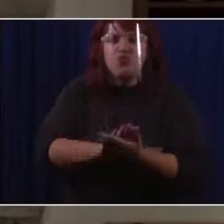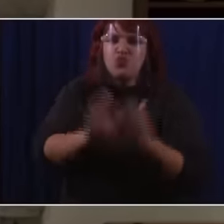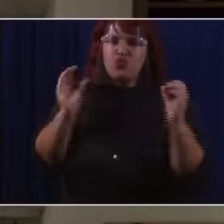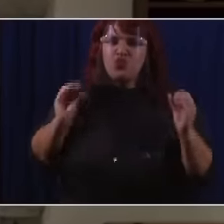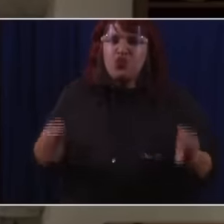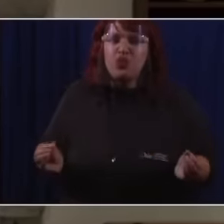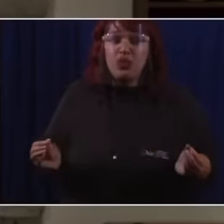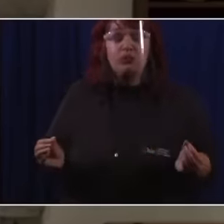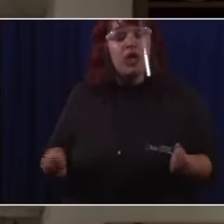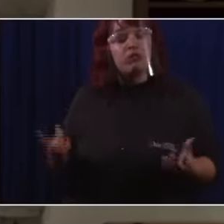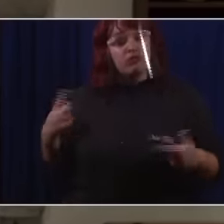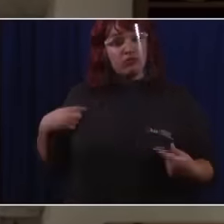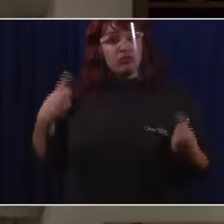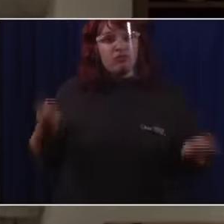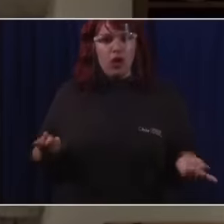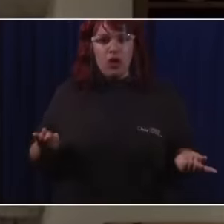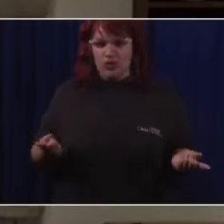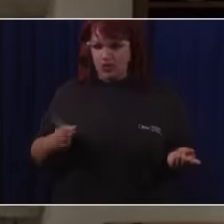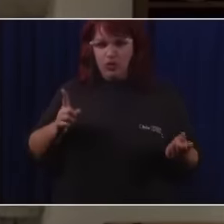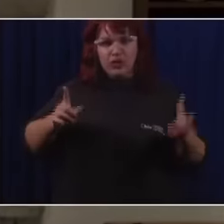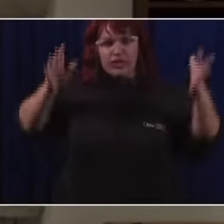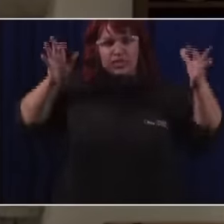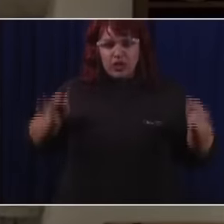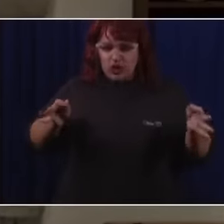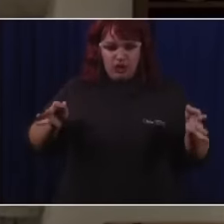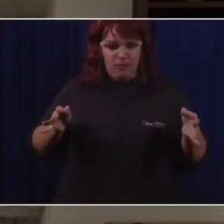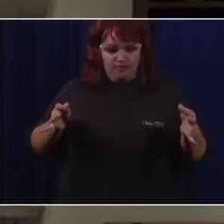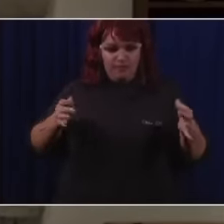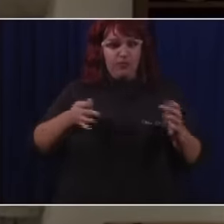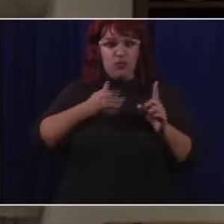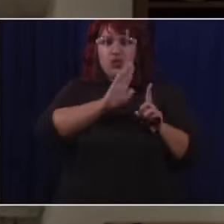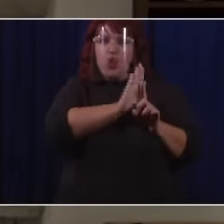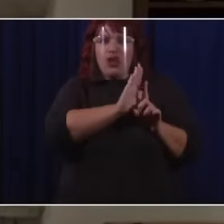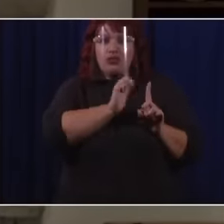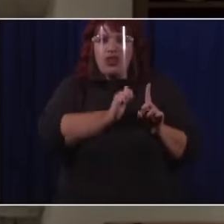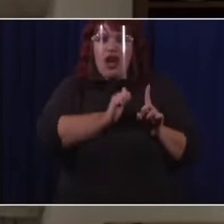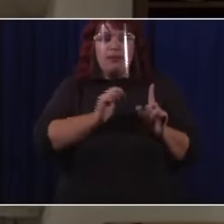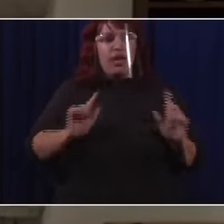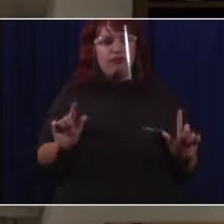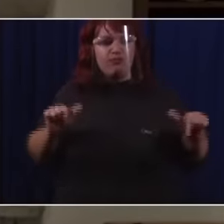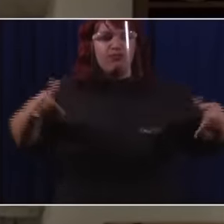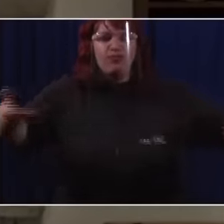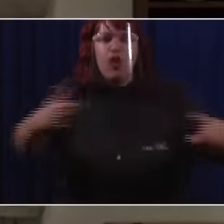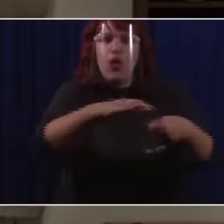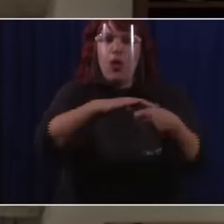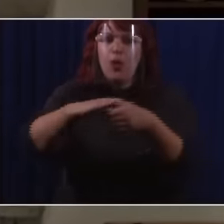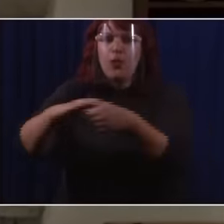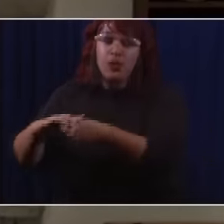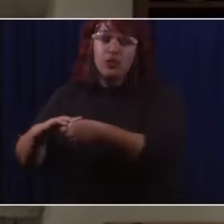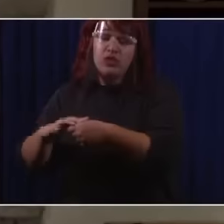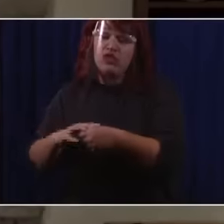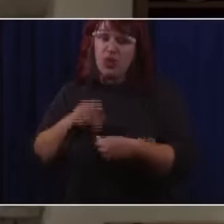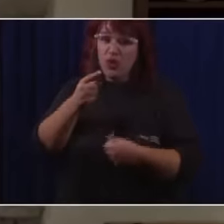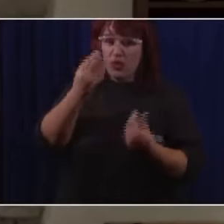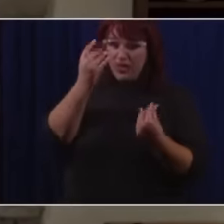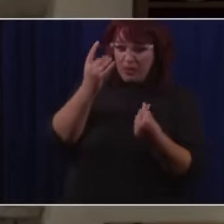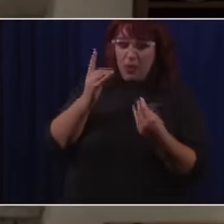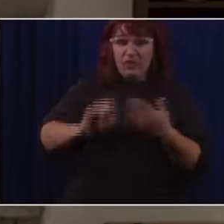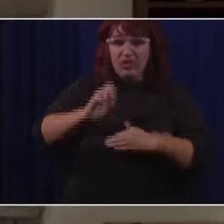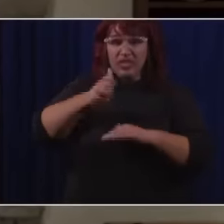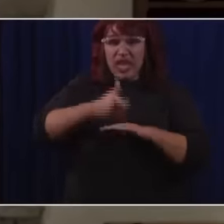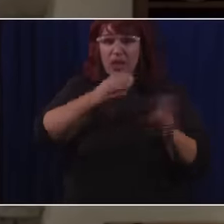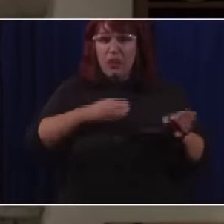the coronavirus happening statewide, are you considering maybe statewide action on schools if cases continue to go